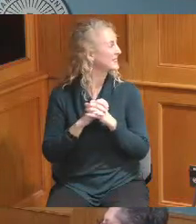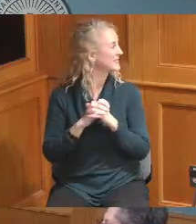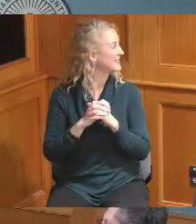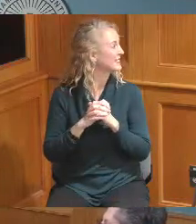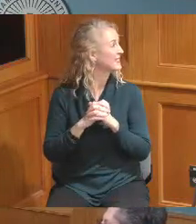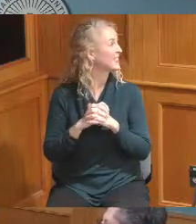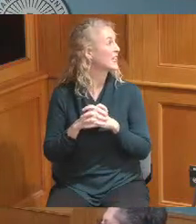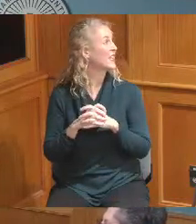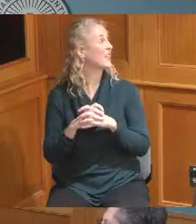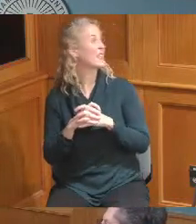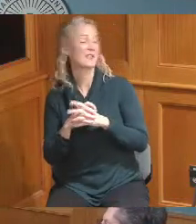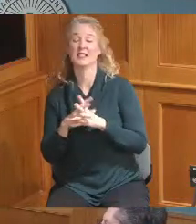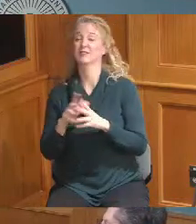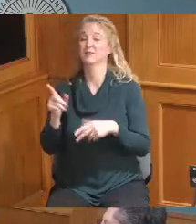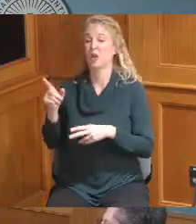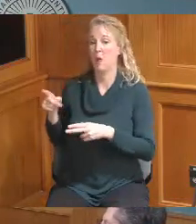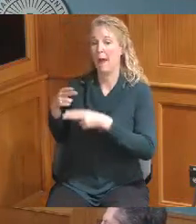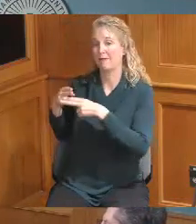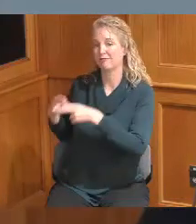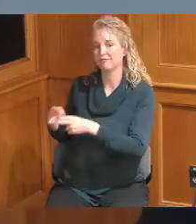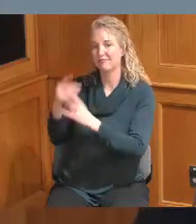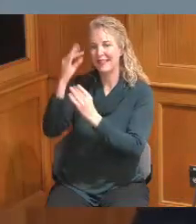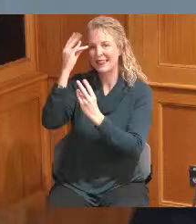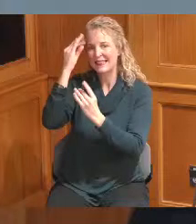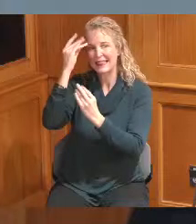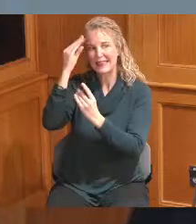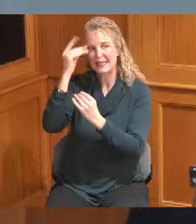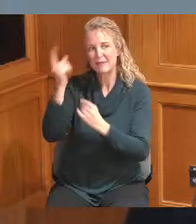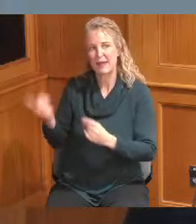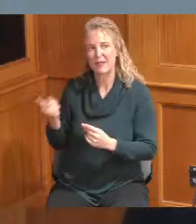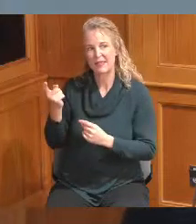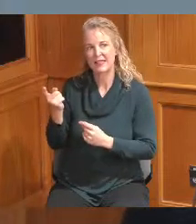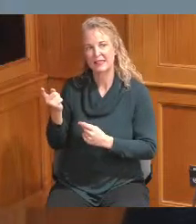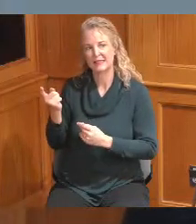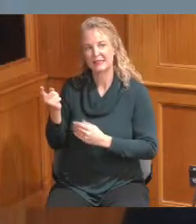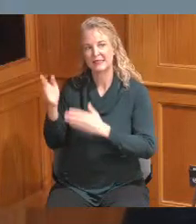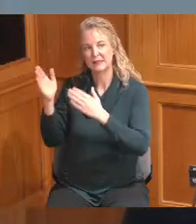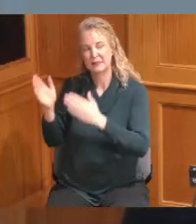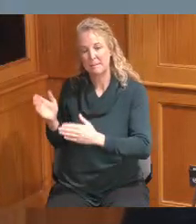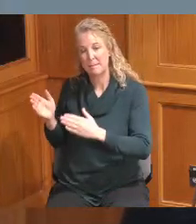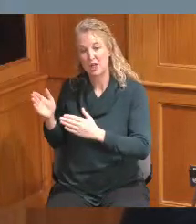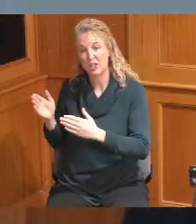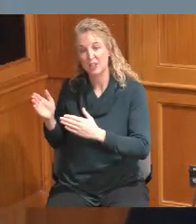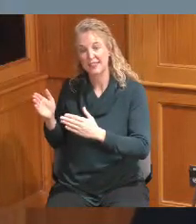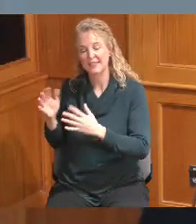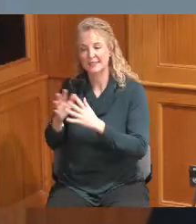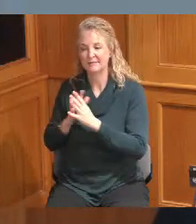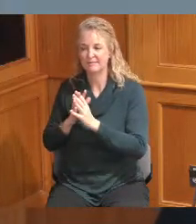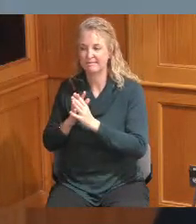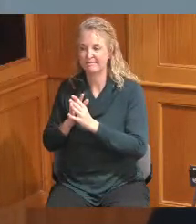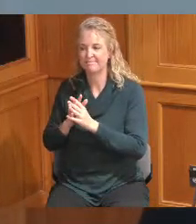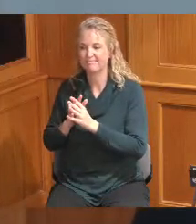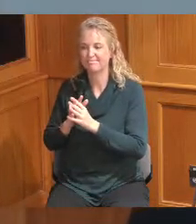And so I had a name for him as I was thinking about honoring the ones that I had chosen. And his